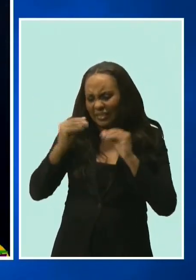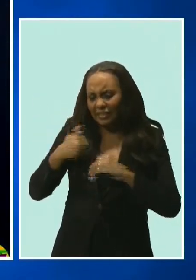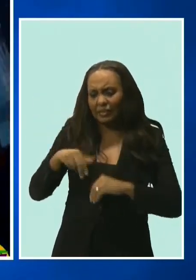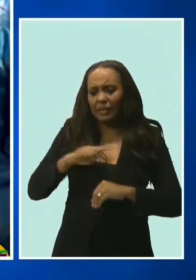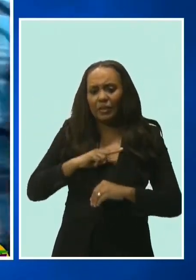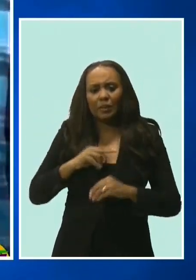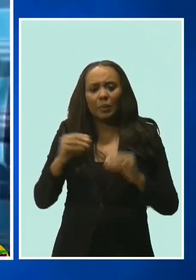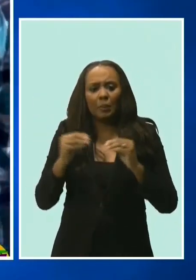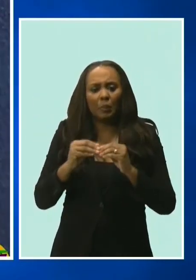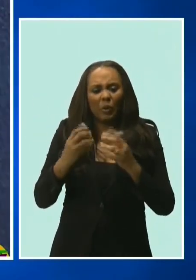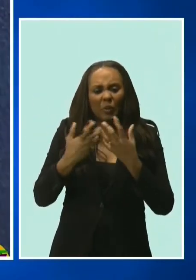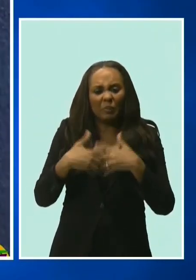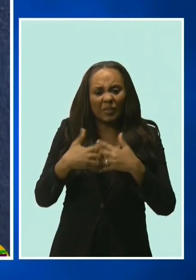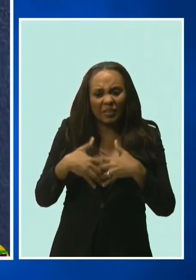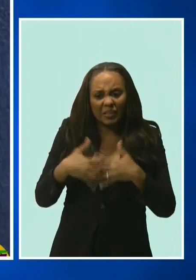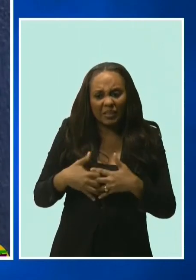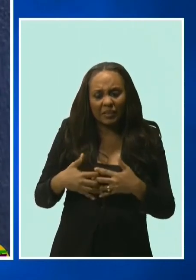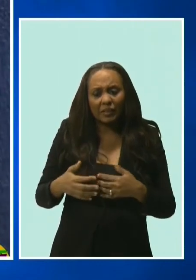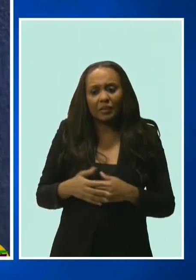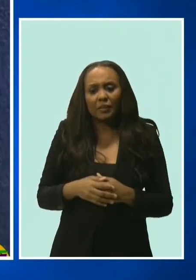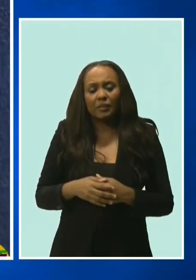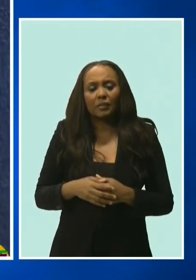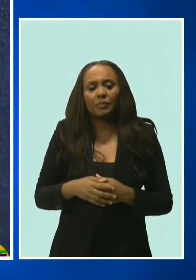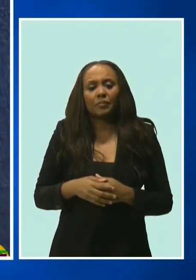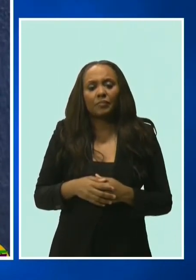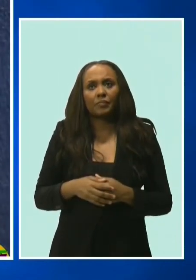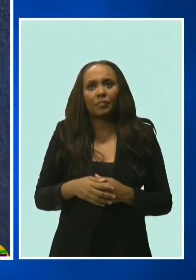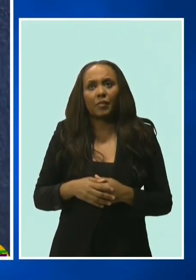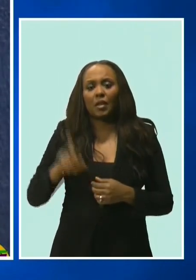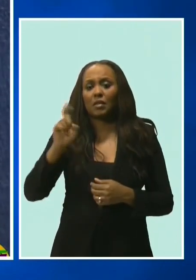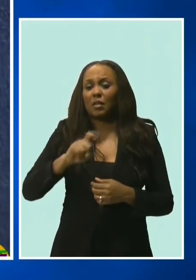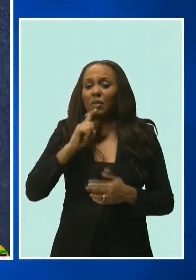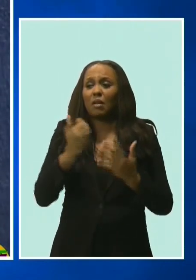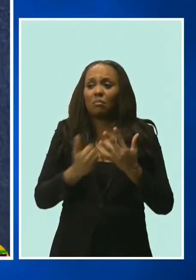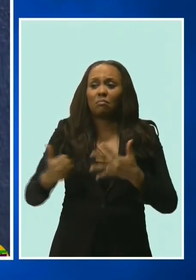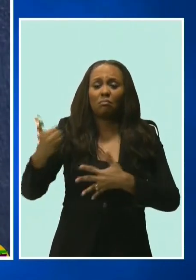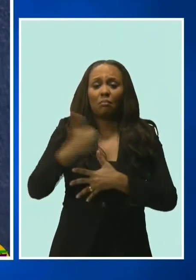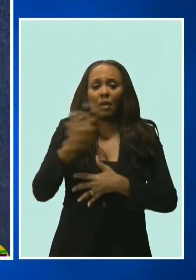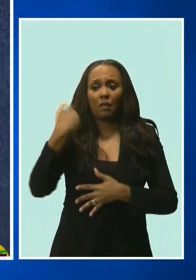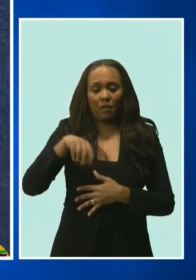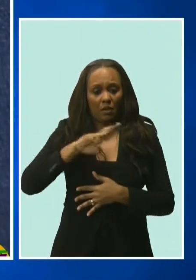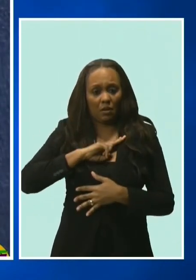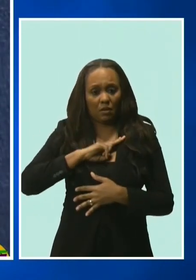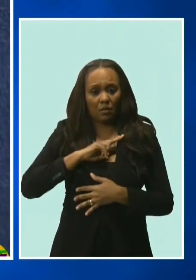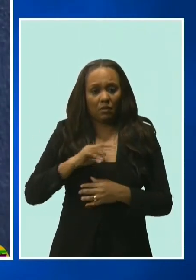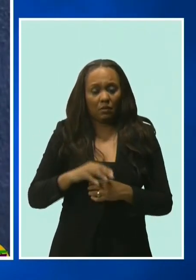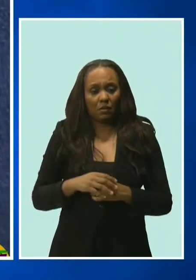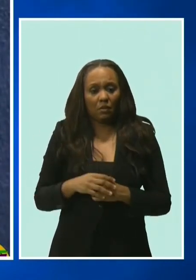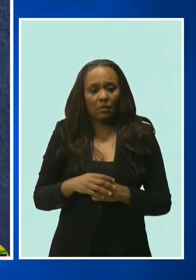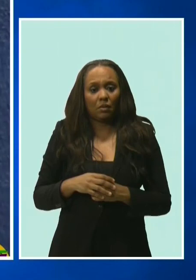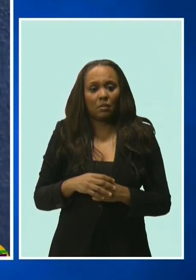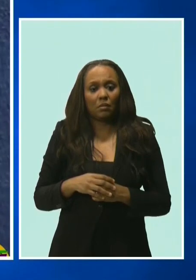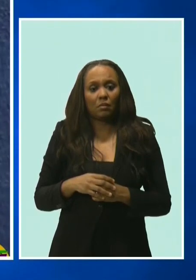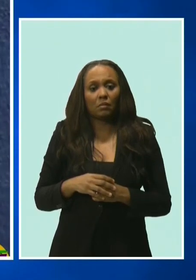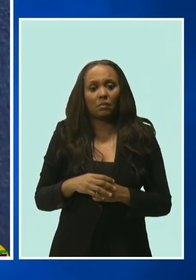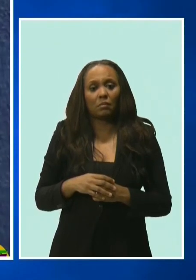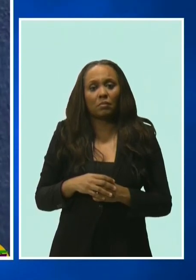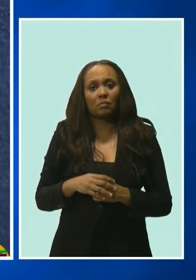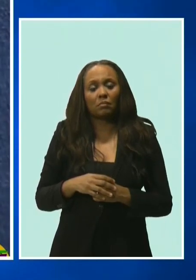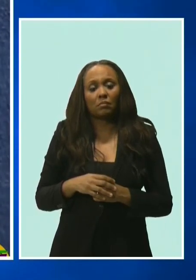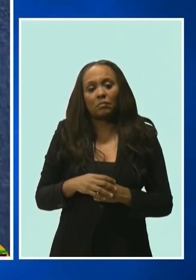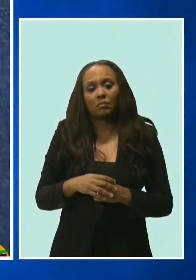and causes a cough, a very bad cough. You can't cough, you can't sneeze. It blocks the throat,